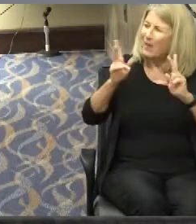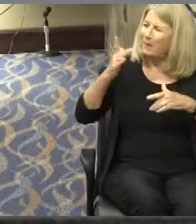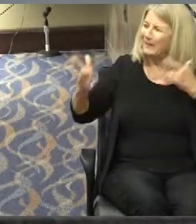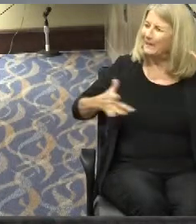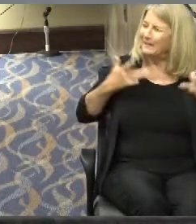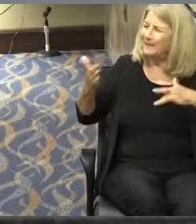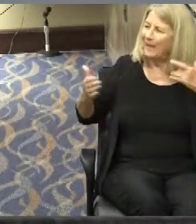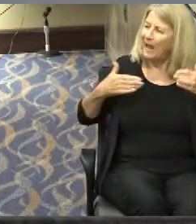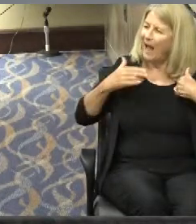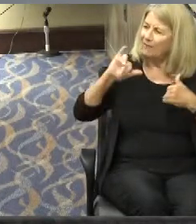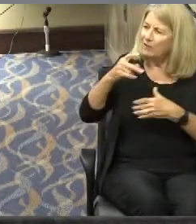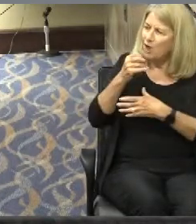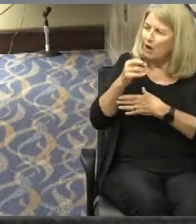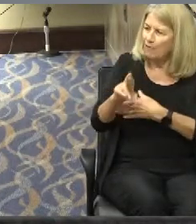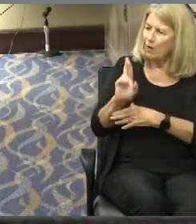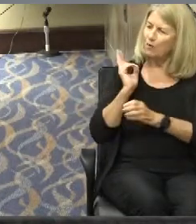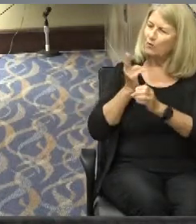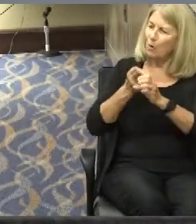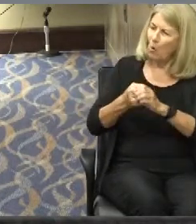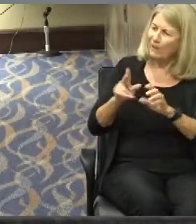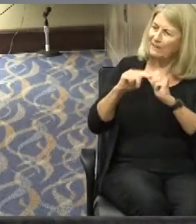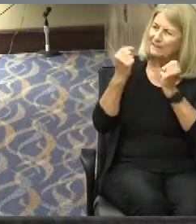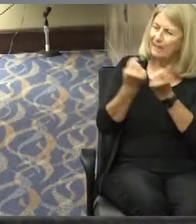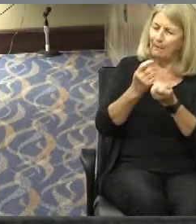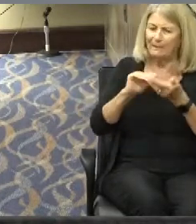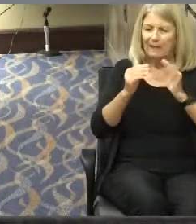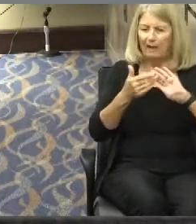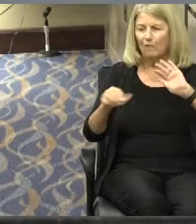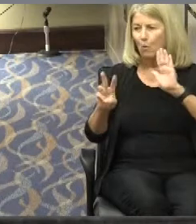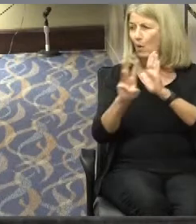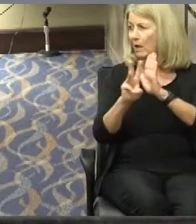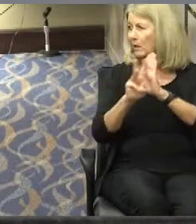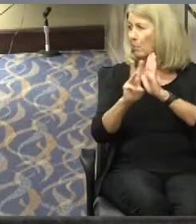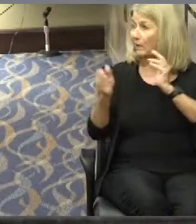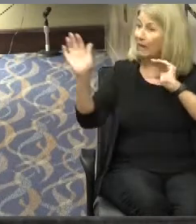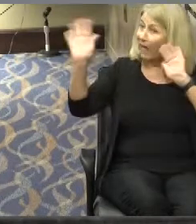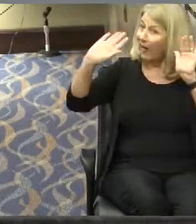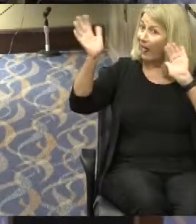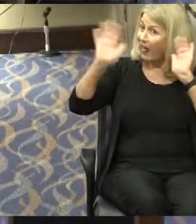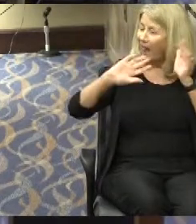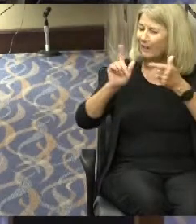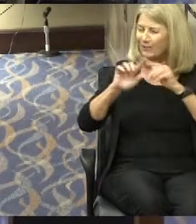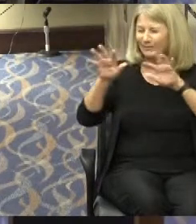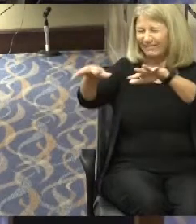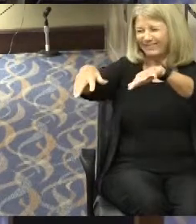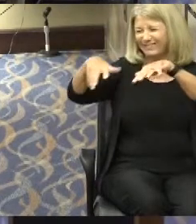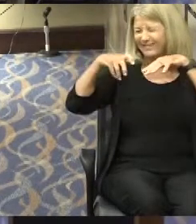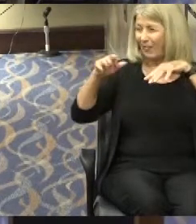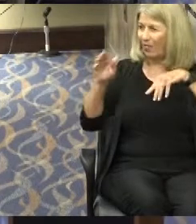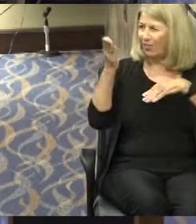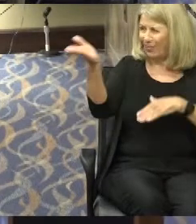Jennifer join our team at the City of Waco. And why don't you just give a wave to the crowd? There you are.